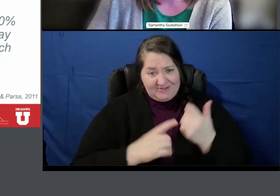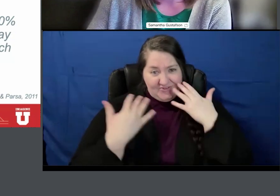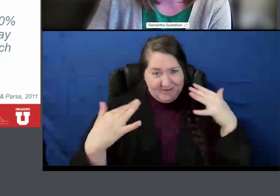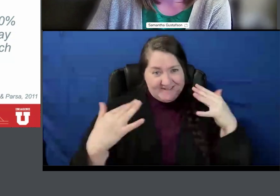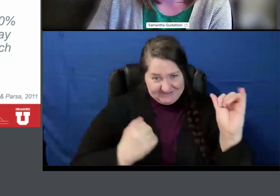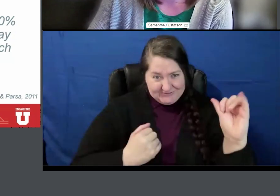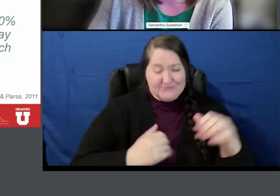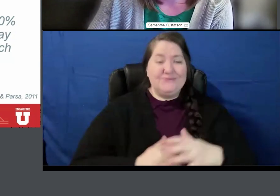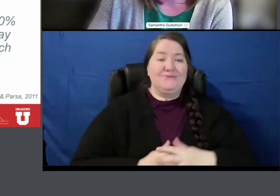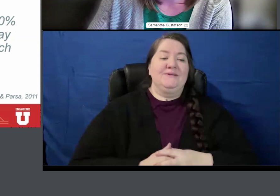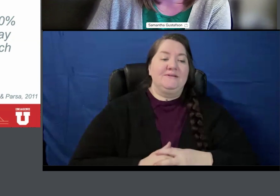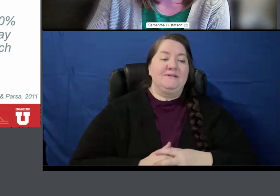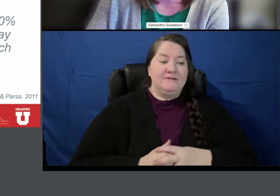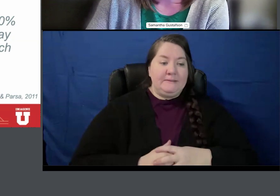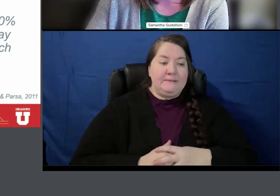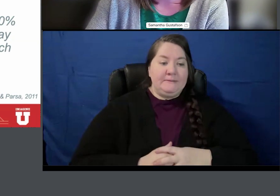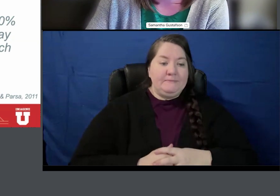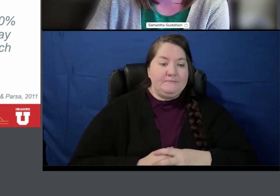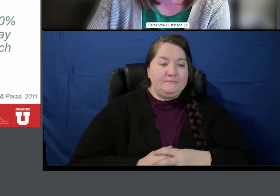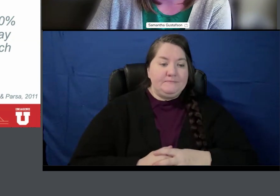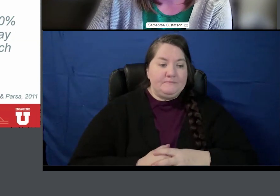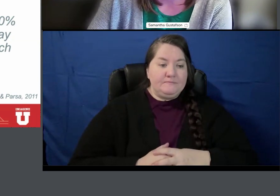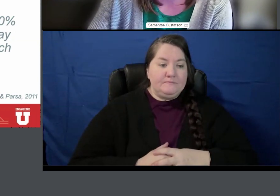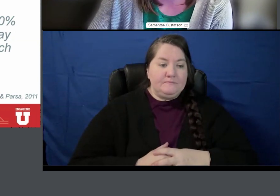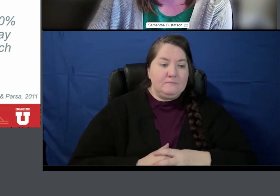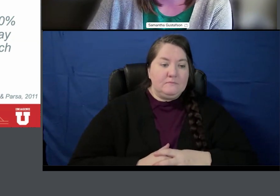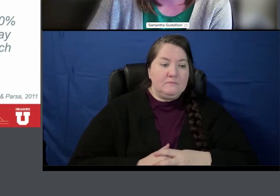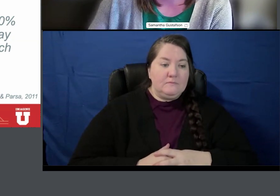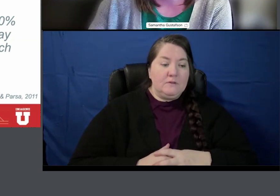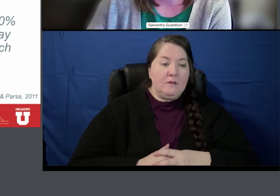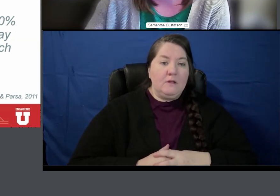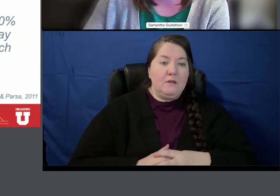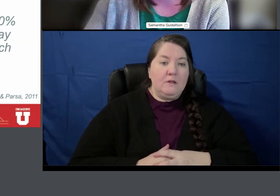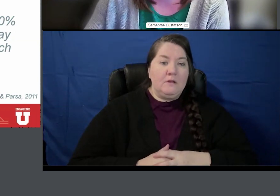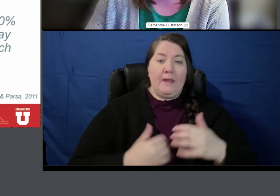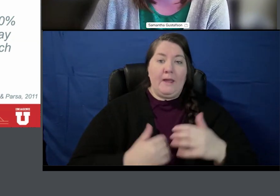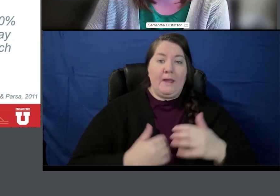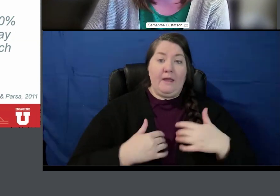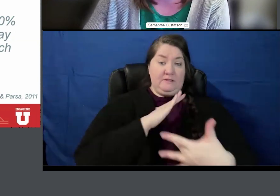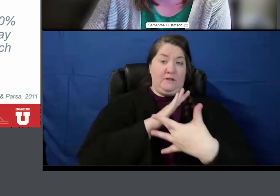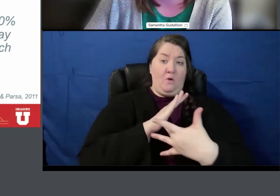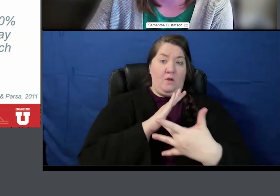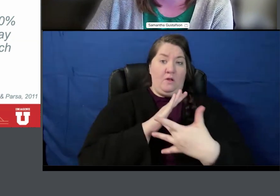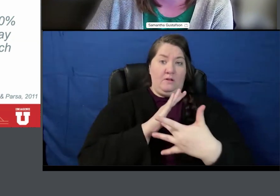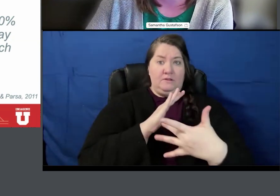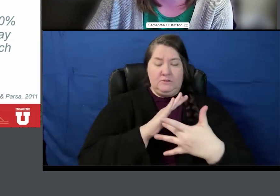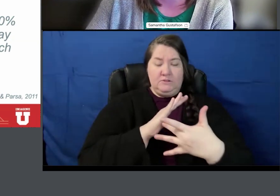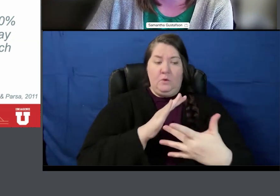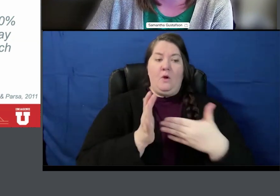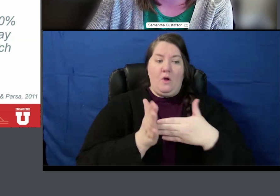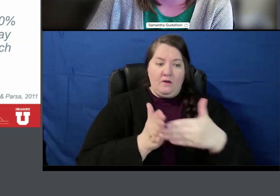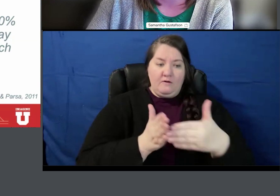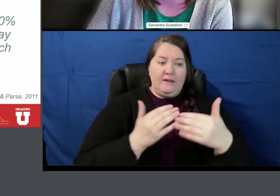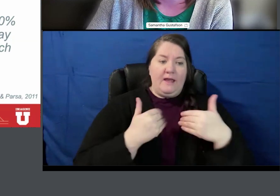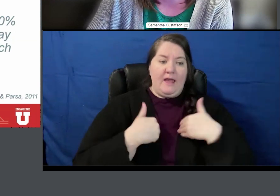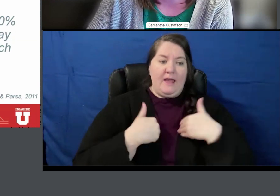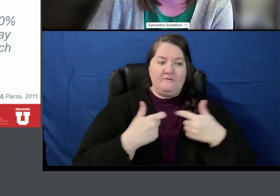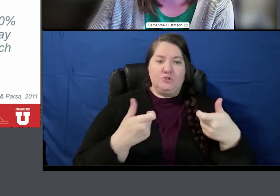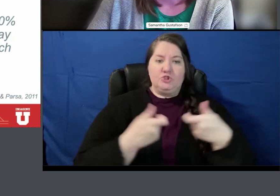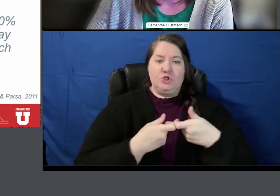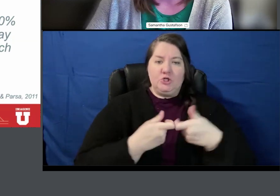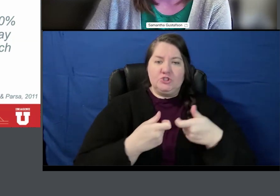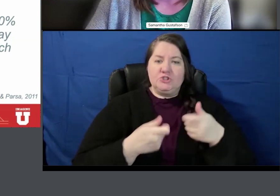in a classroom. And now that we have such technology driven classrooms, we often have these charging